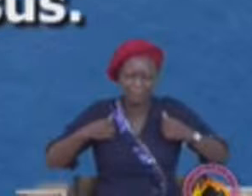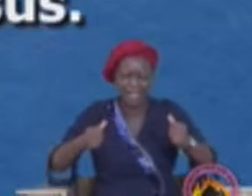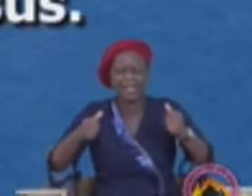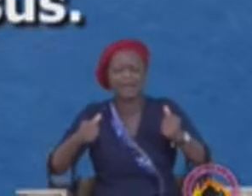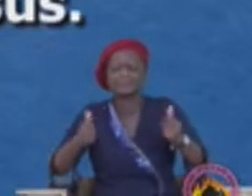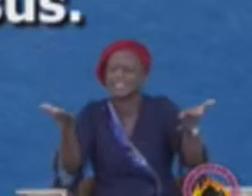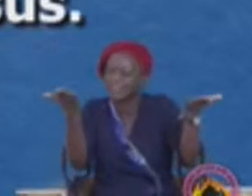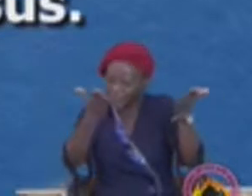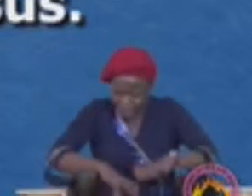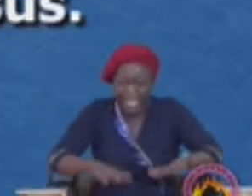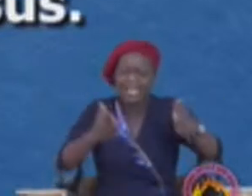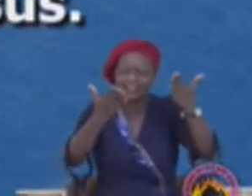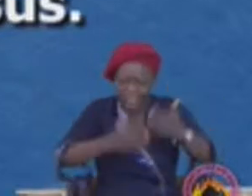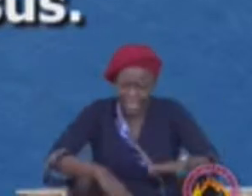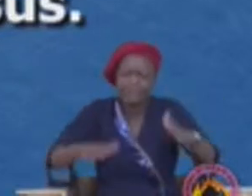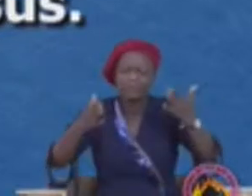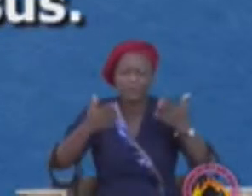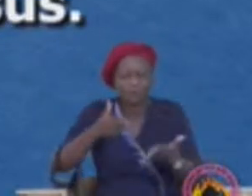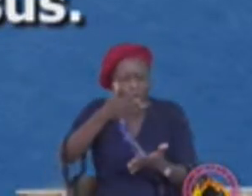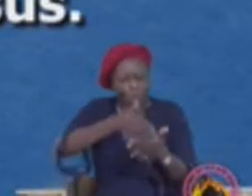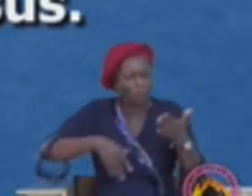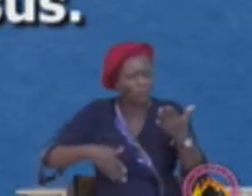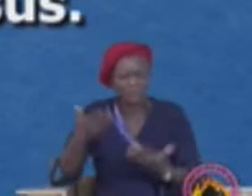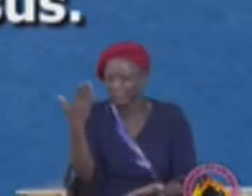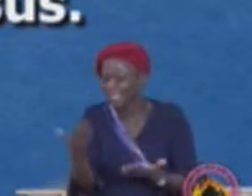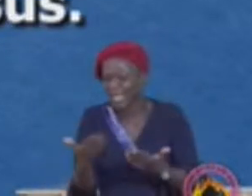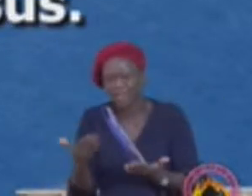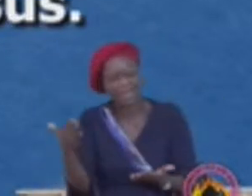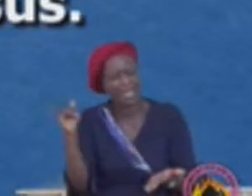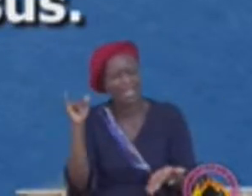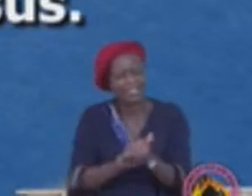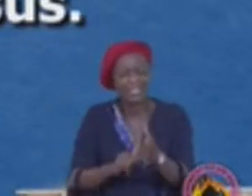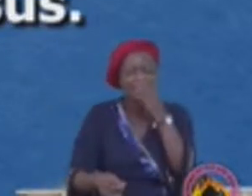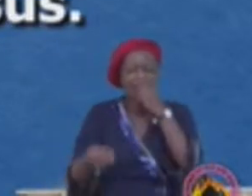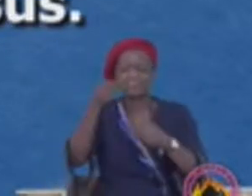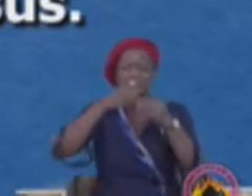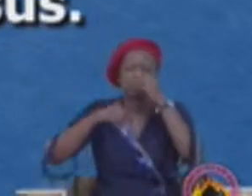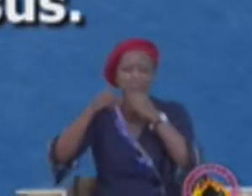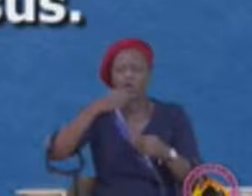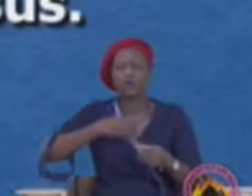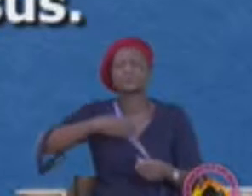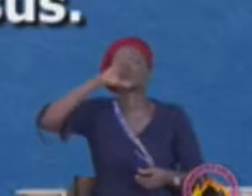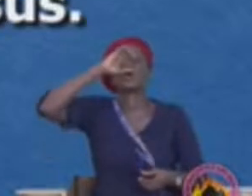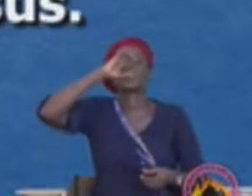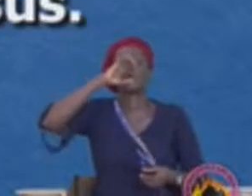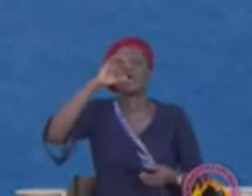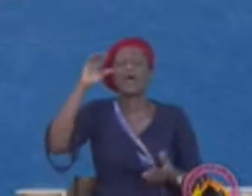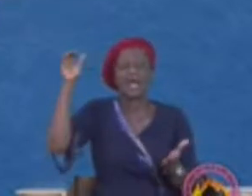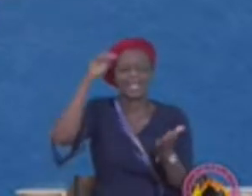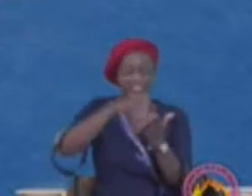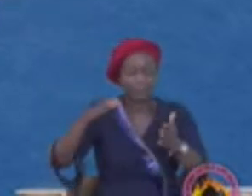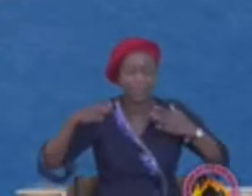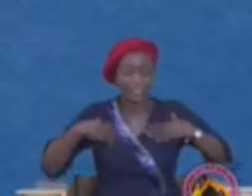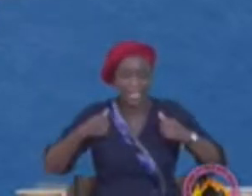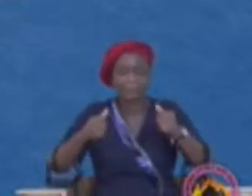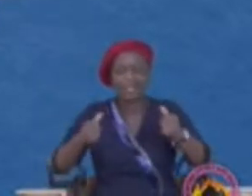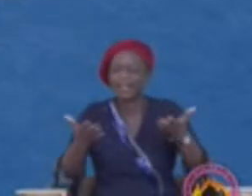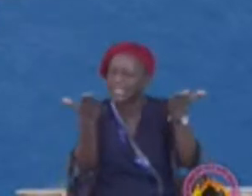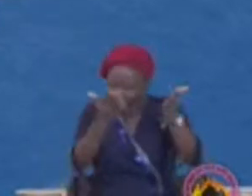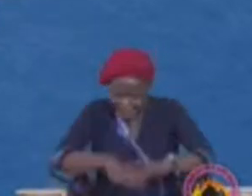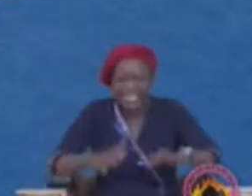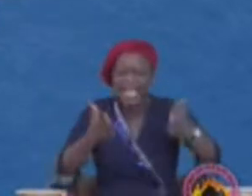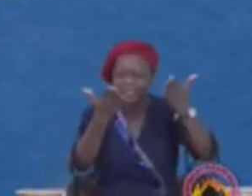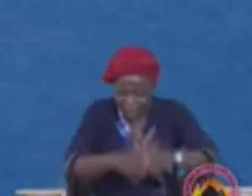die in the name of Jesus. Whatever I've eaten or swallowed assigned to attack my health, die in the name of